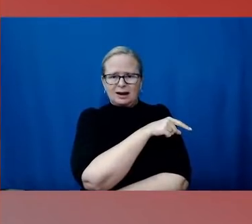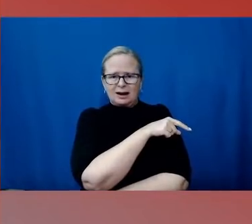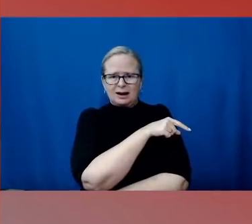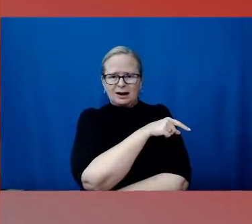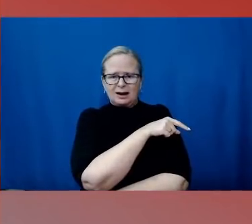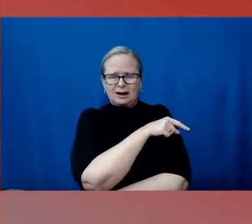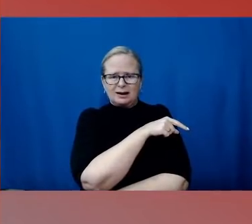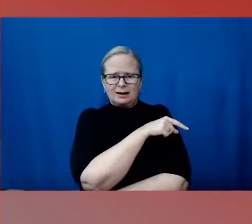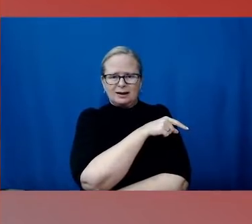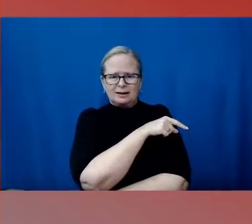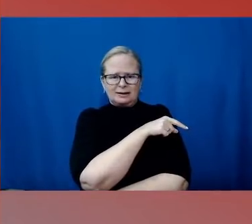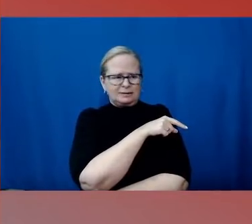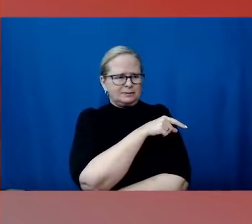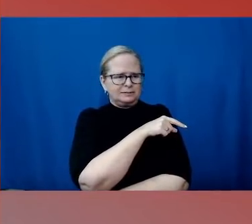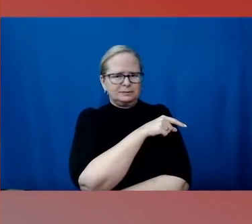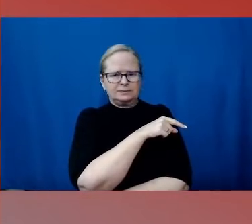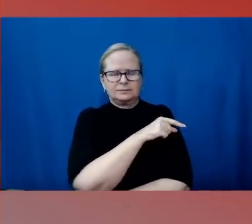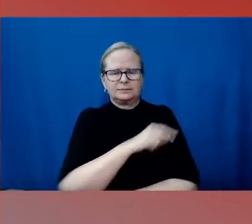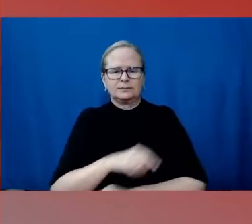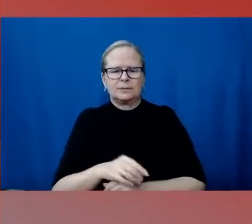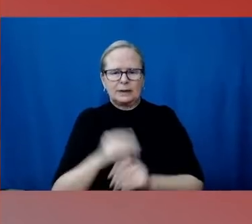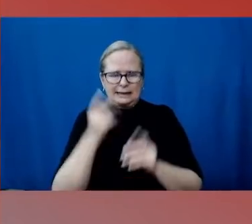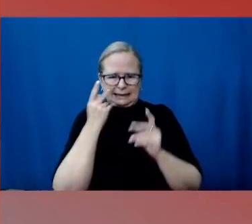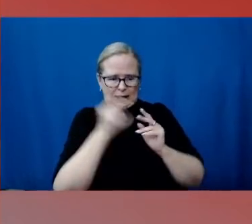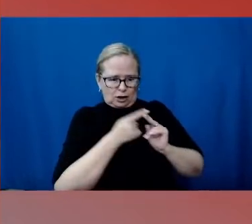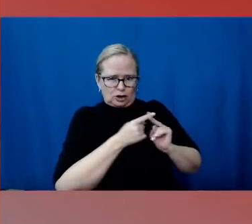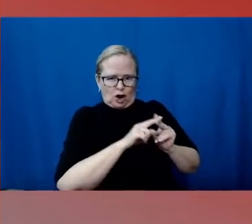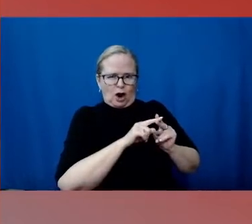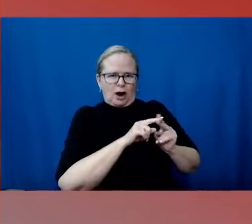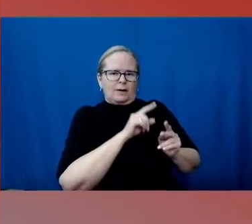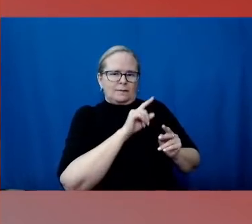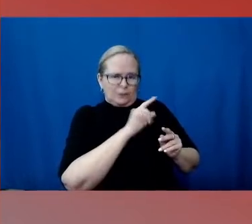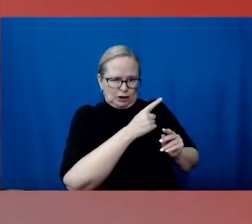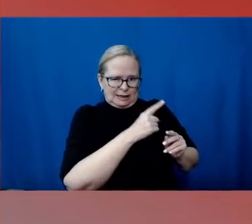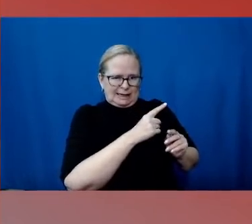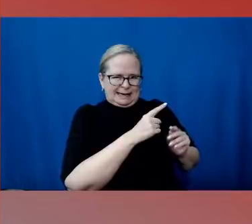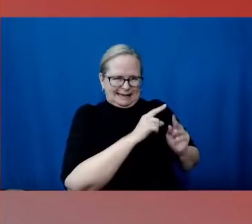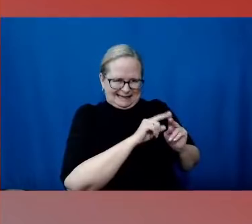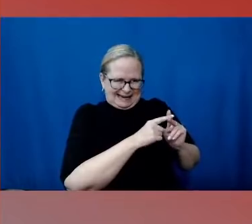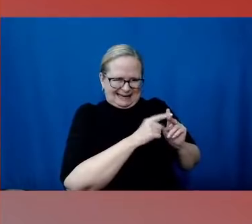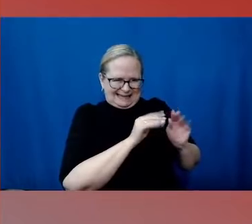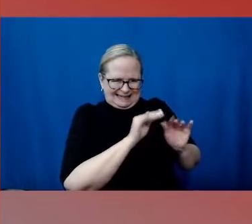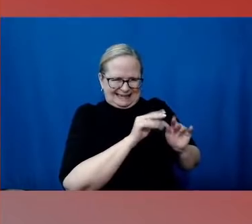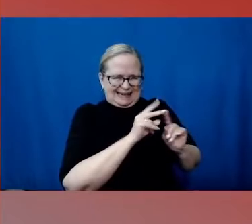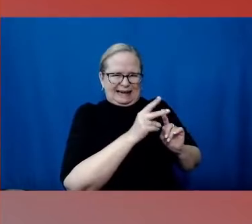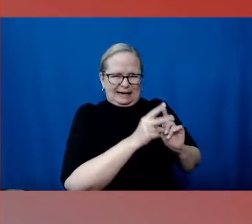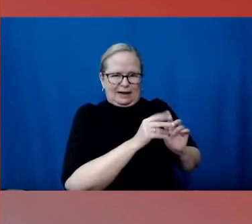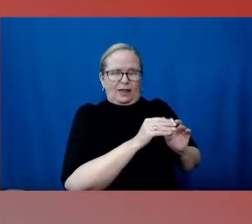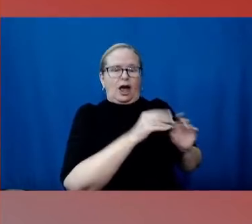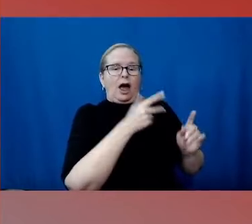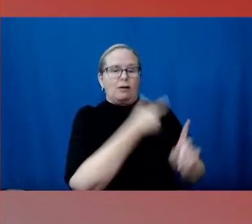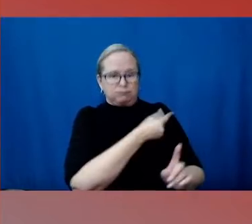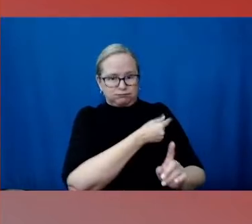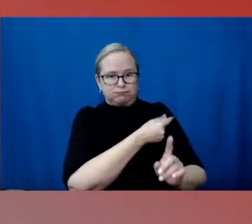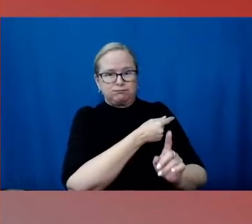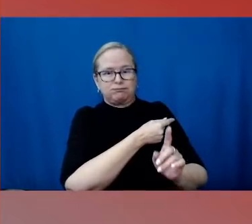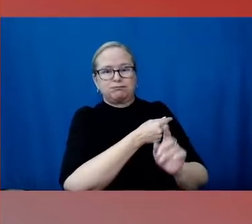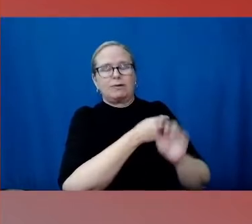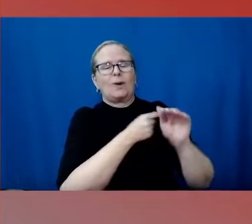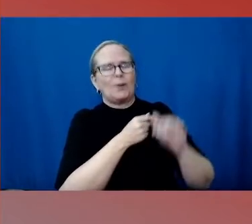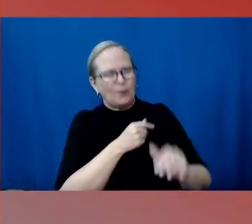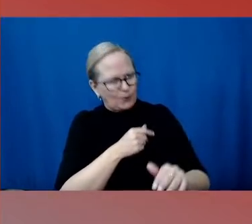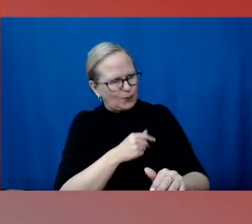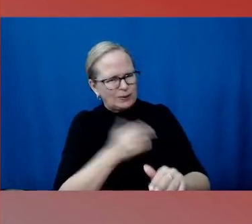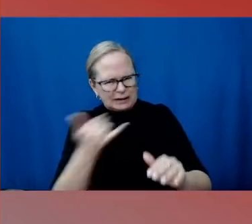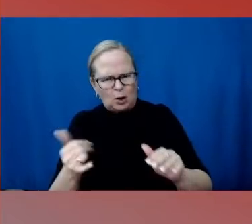vaccines yet. So we had very little in the second wave, just starting to have them. And now the level of deaths is